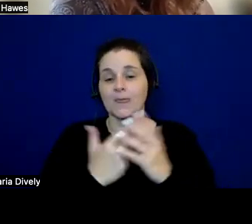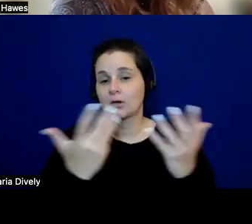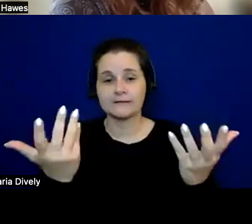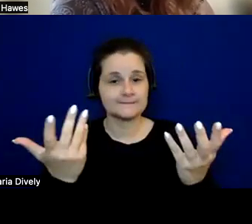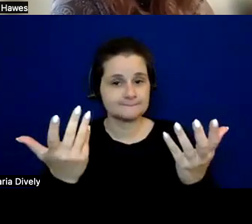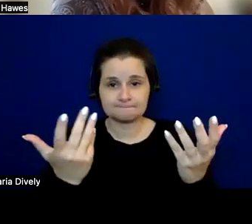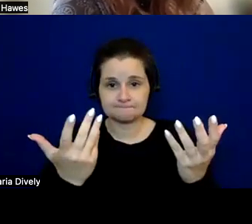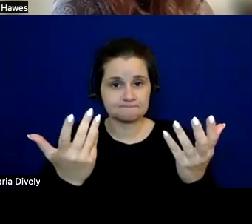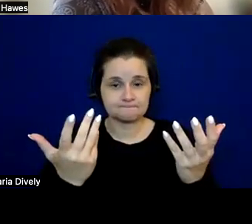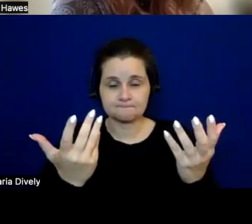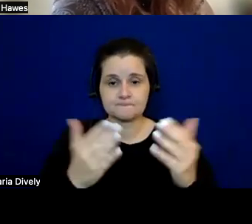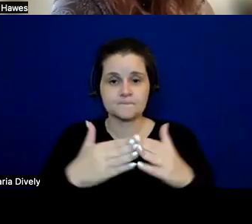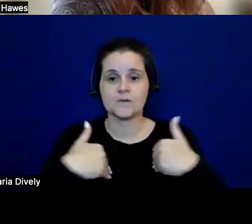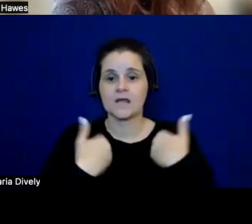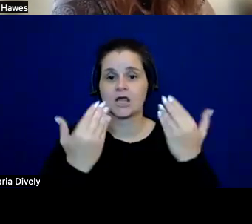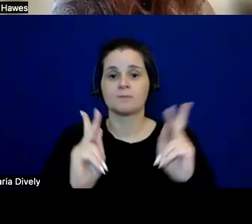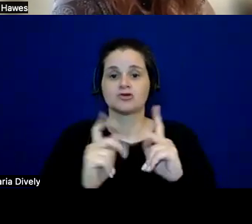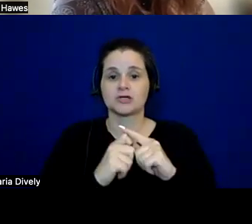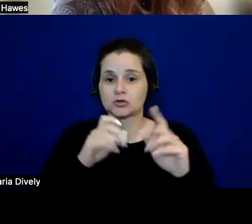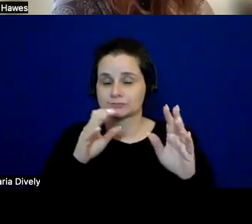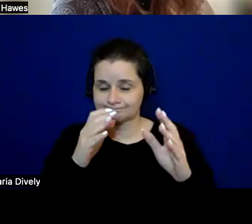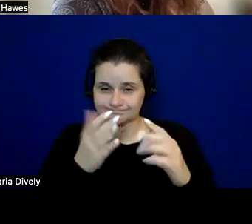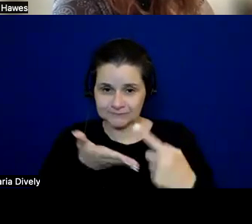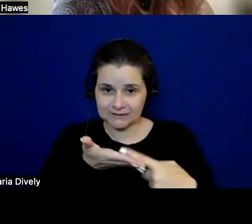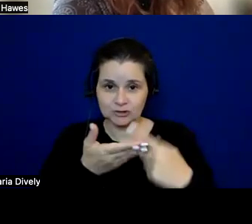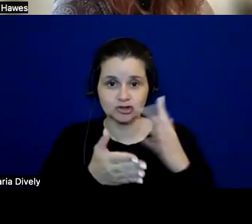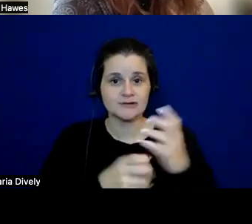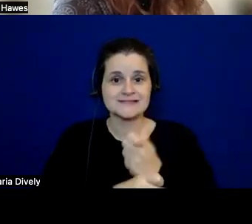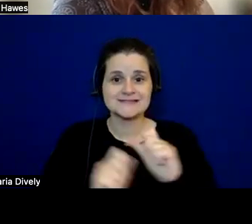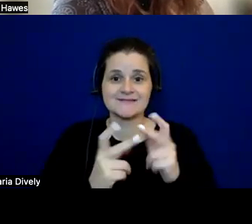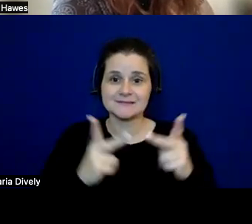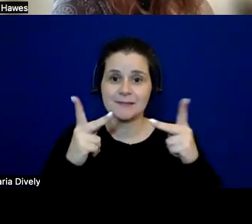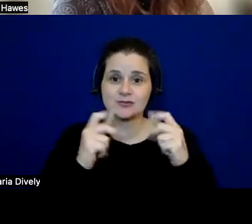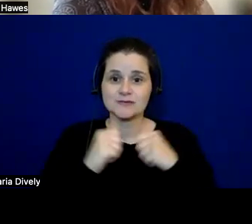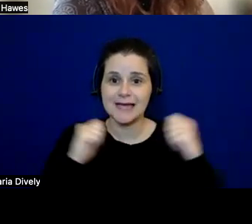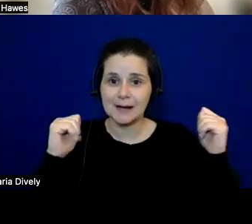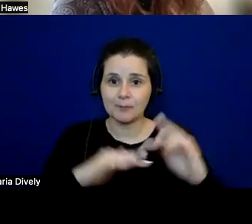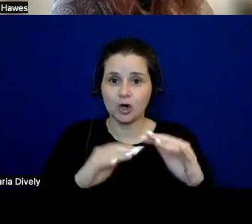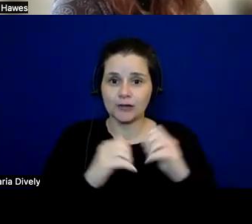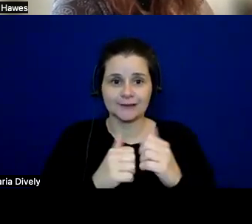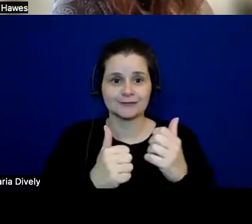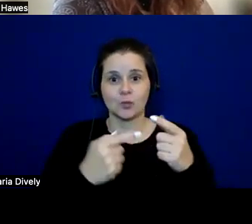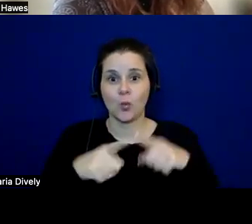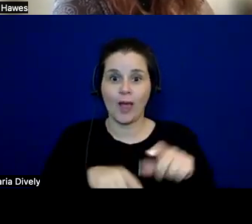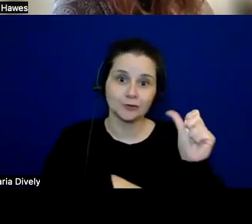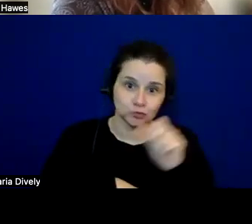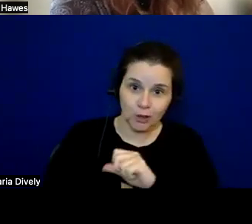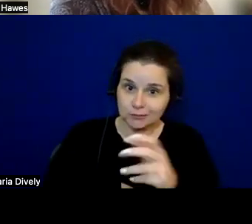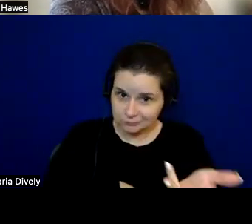this young person that you're describing, their safe space to talk about it was at a party under the influence of